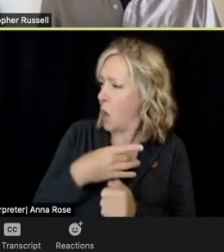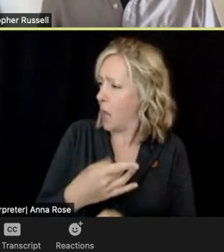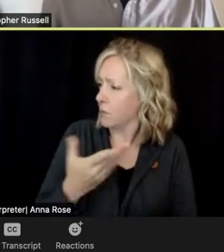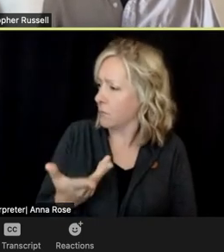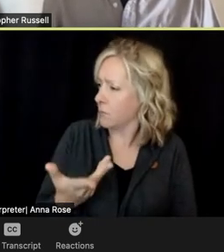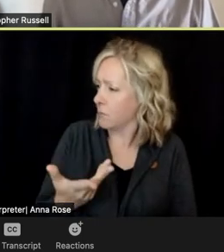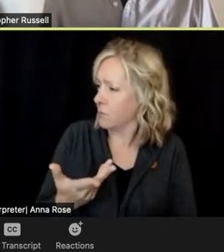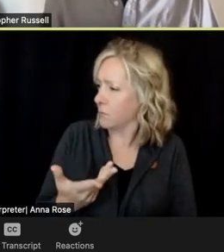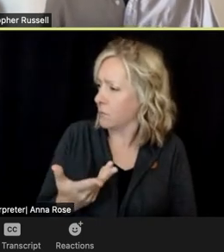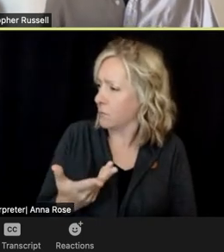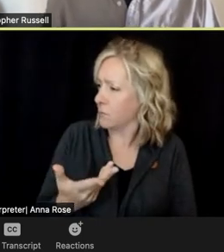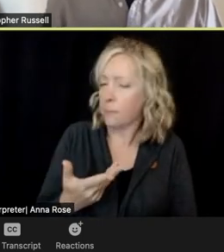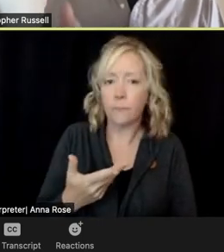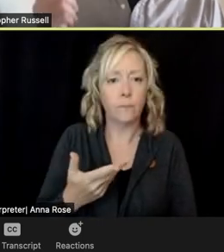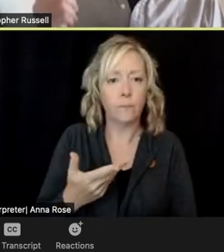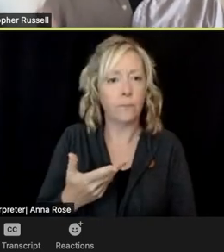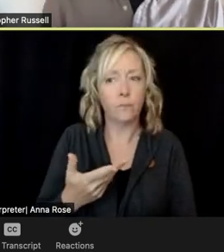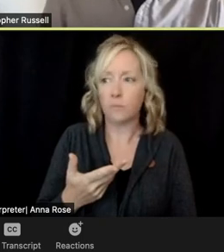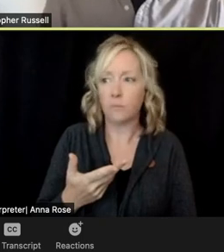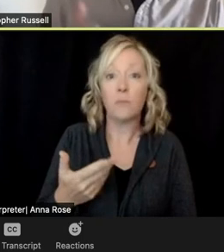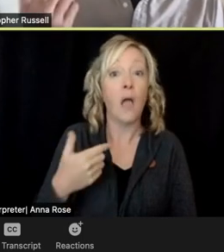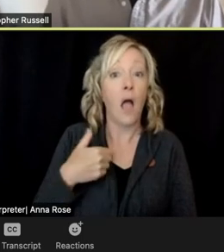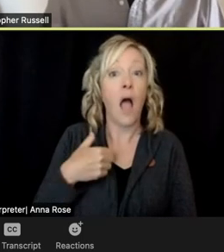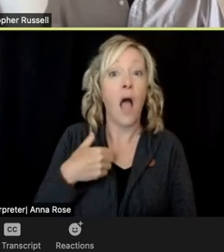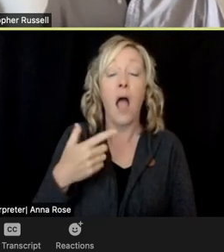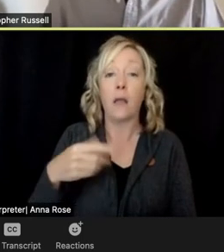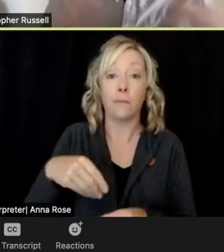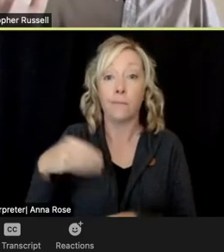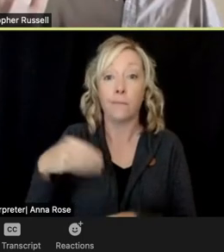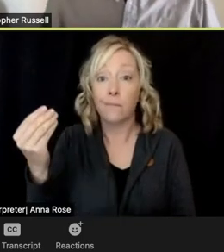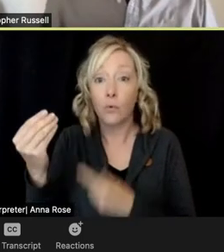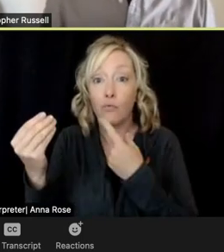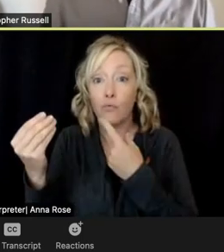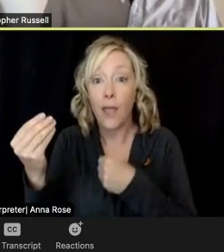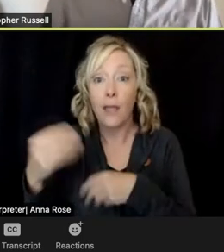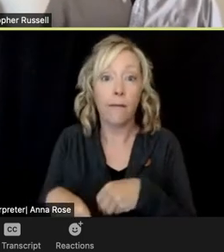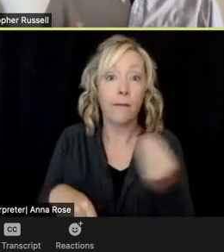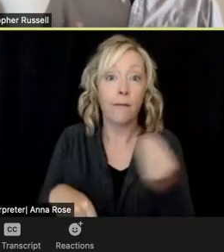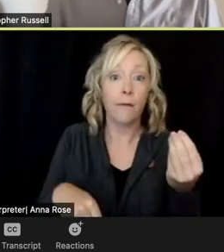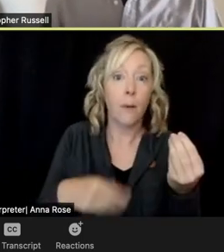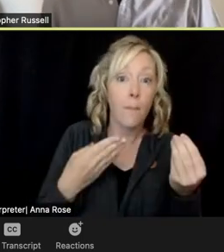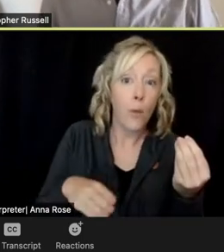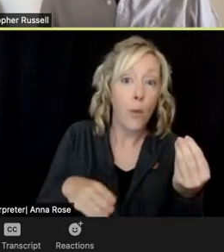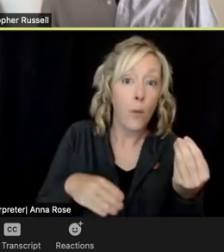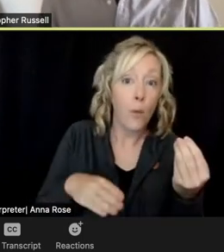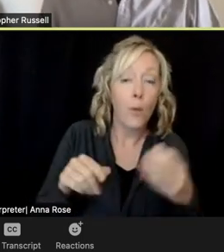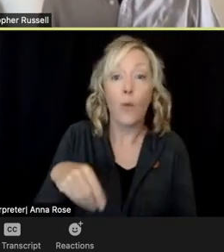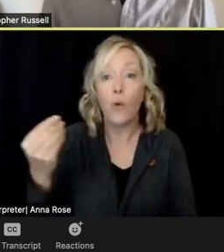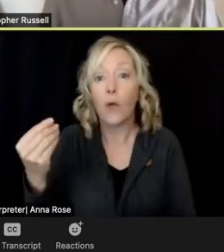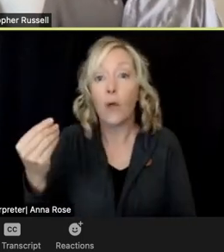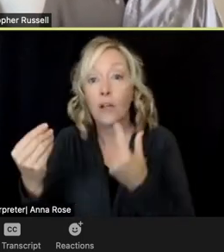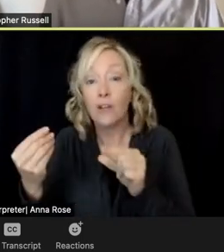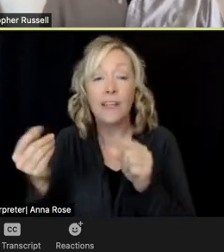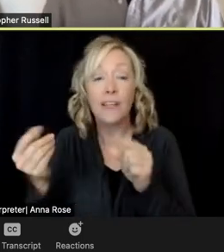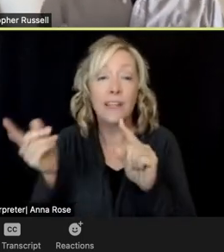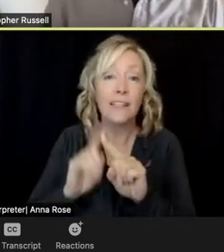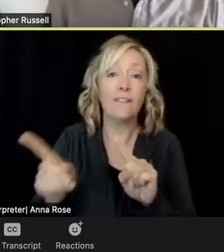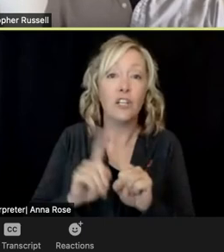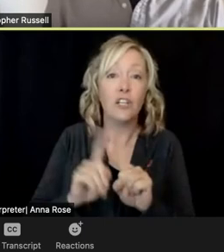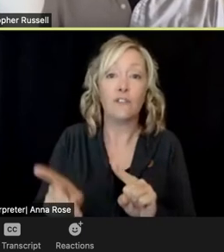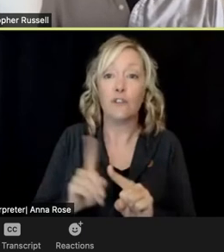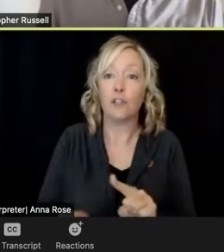that?" Because I had shown him a red glow stick, a blue glow stick, a green slinky, a green pom pom, all the different. So